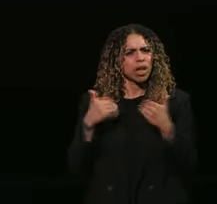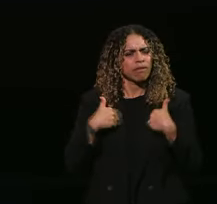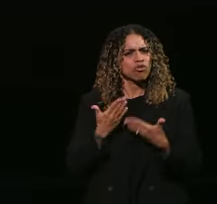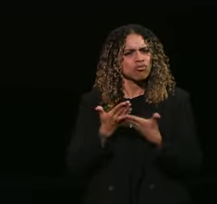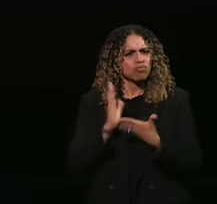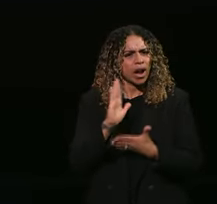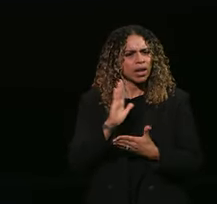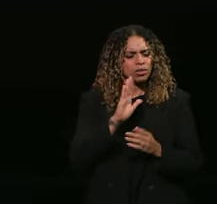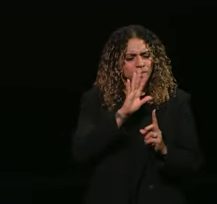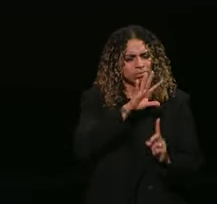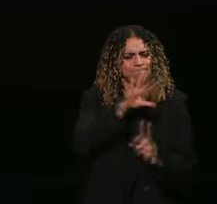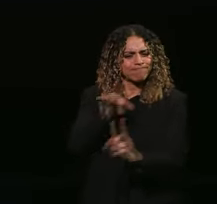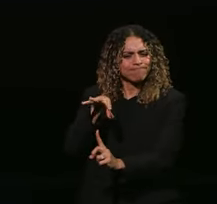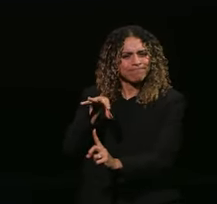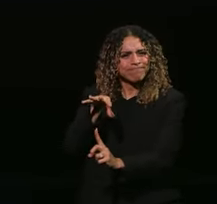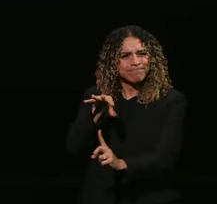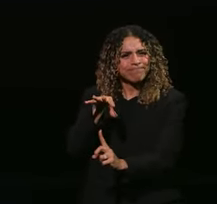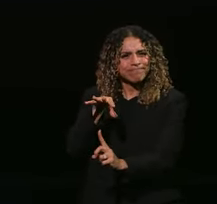it's equally painful.